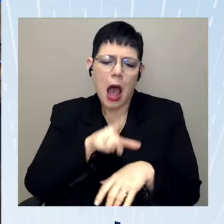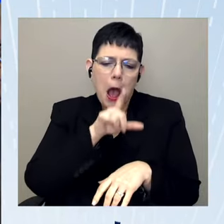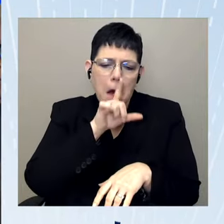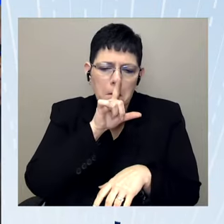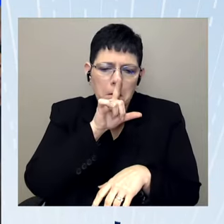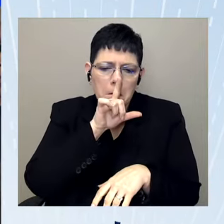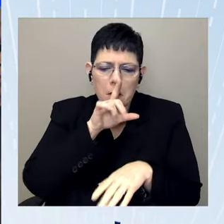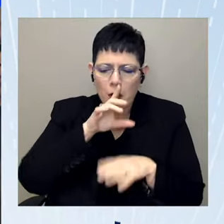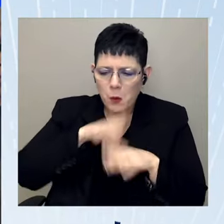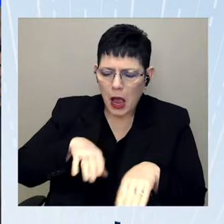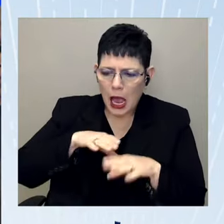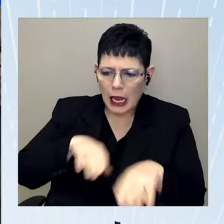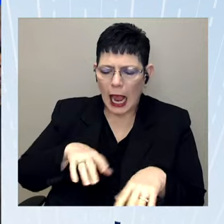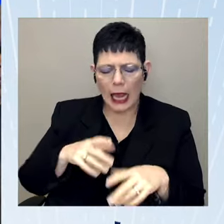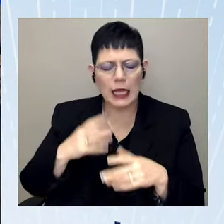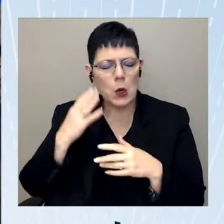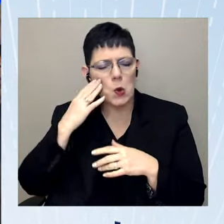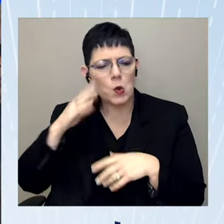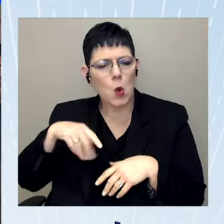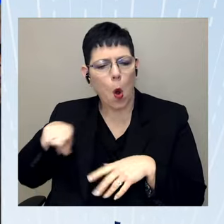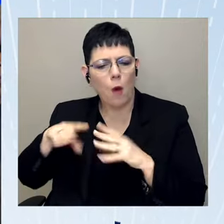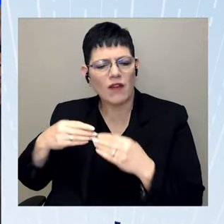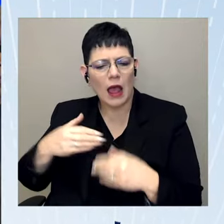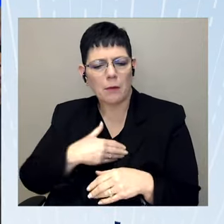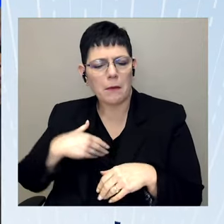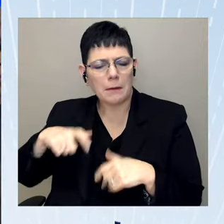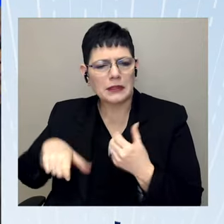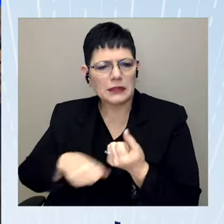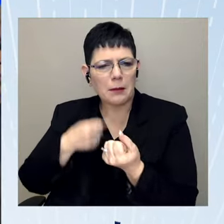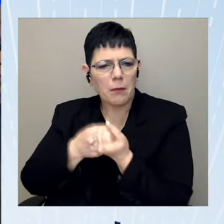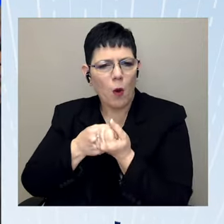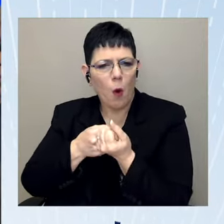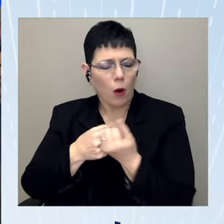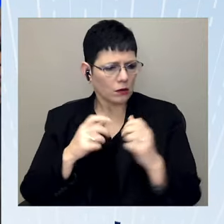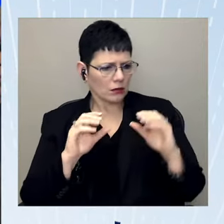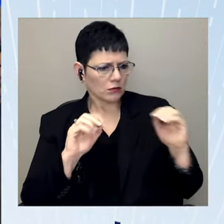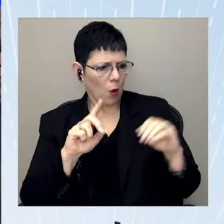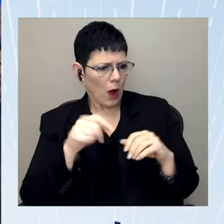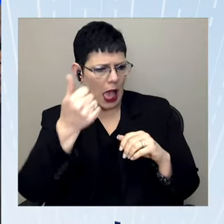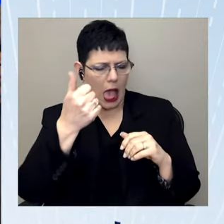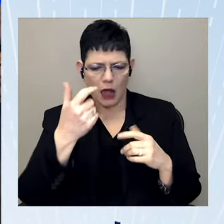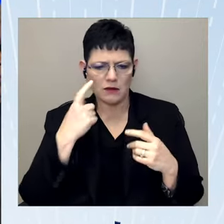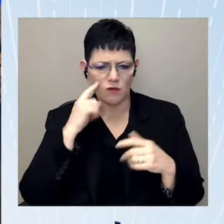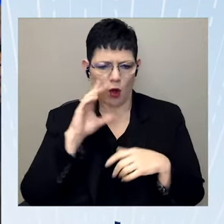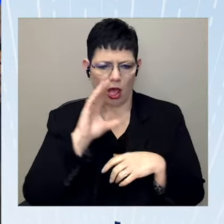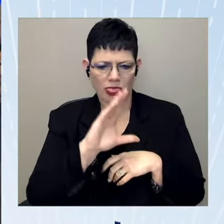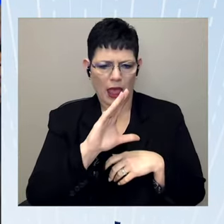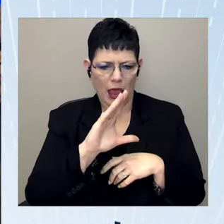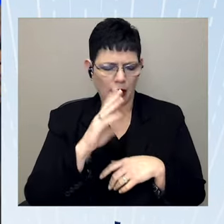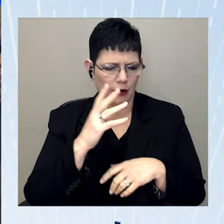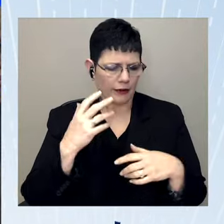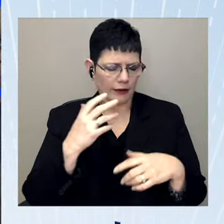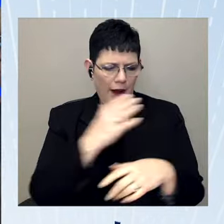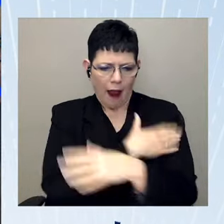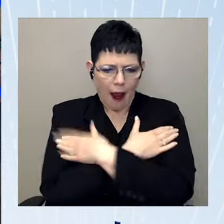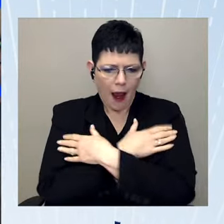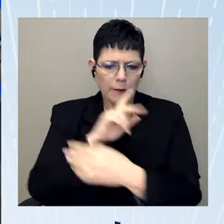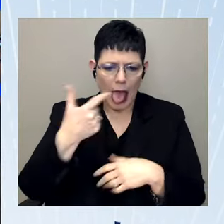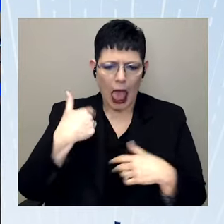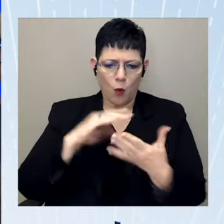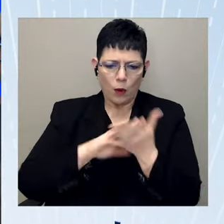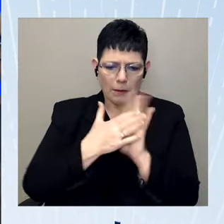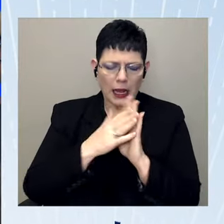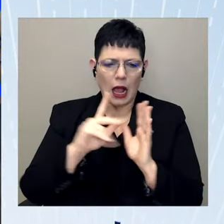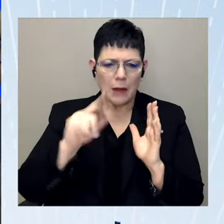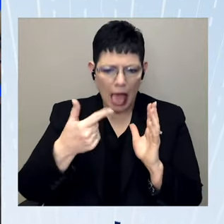needed somebody, because their loved one didn't have anyone else to be their arms and their legs. So then we became the arms and the